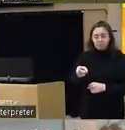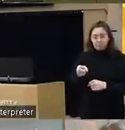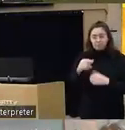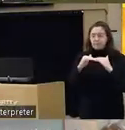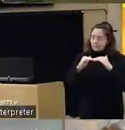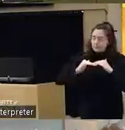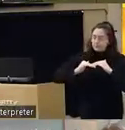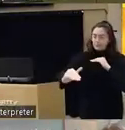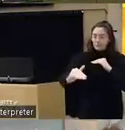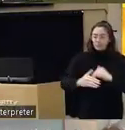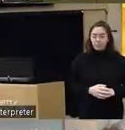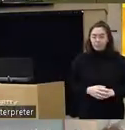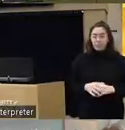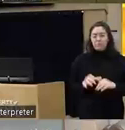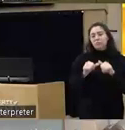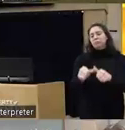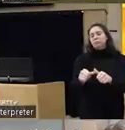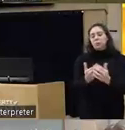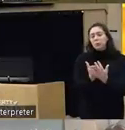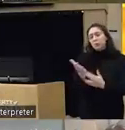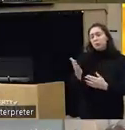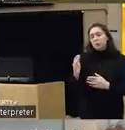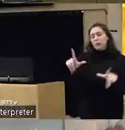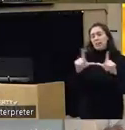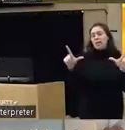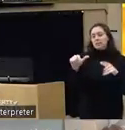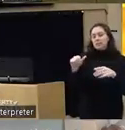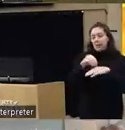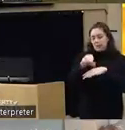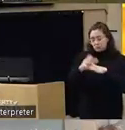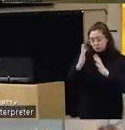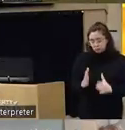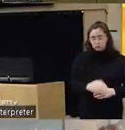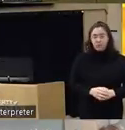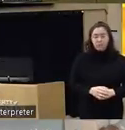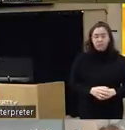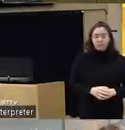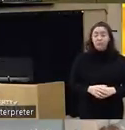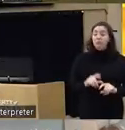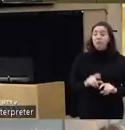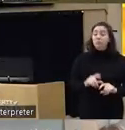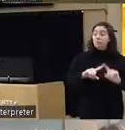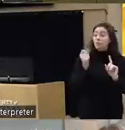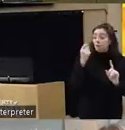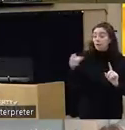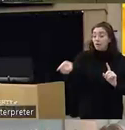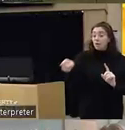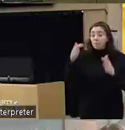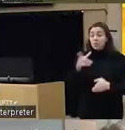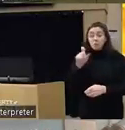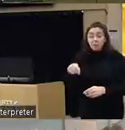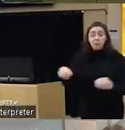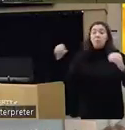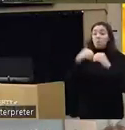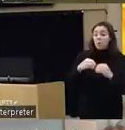as possible through licensed alcohol and drug counselors and other forms of counseling. However, if someone is in need of more